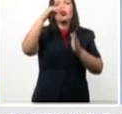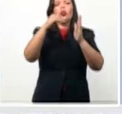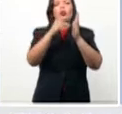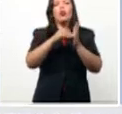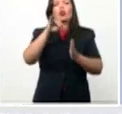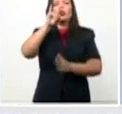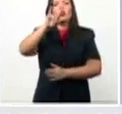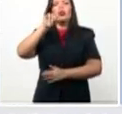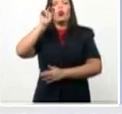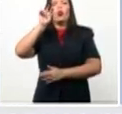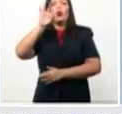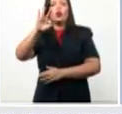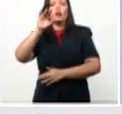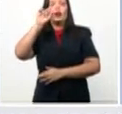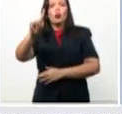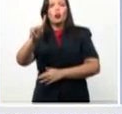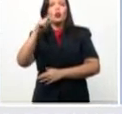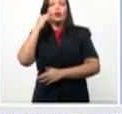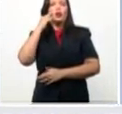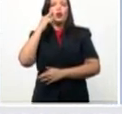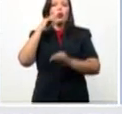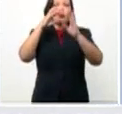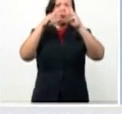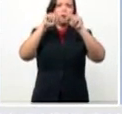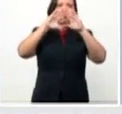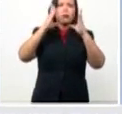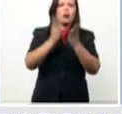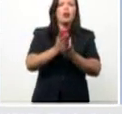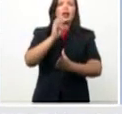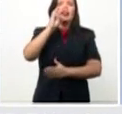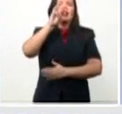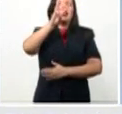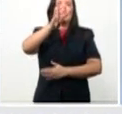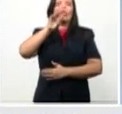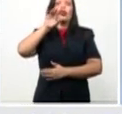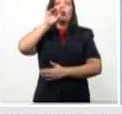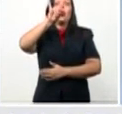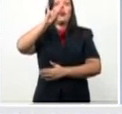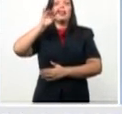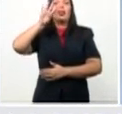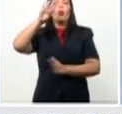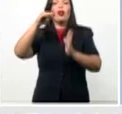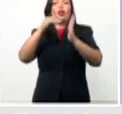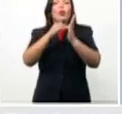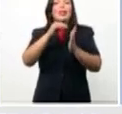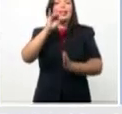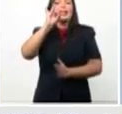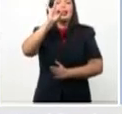2,981 people died in the world yesterday due to COVID-19, accumulating